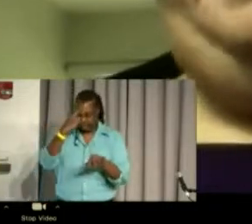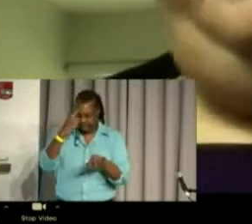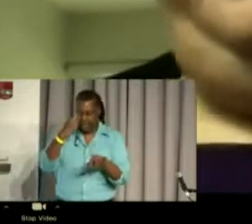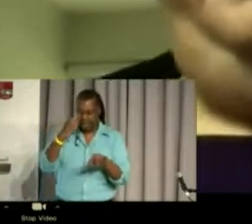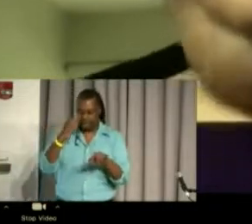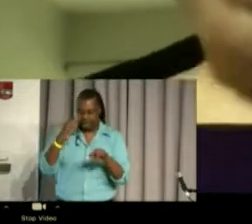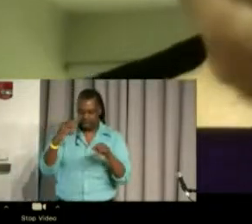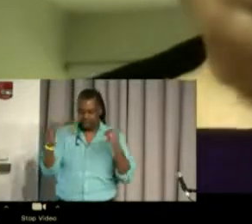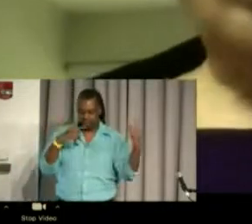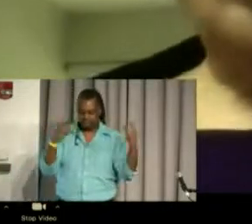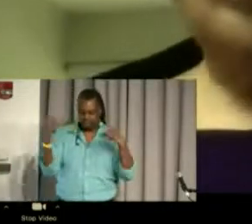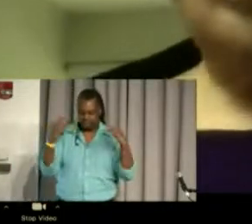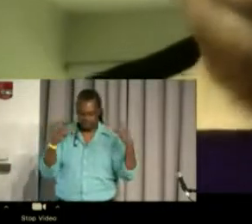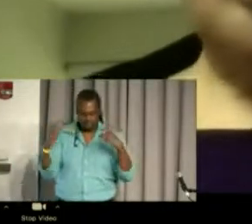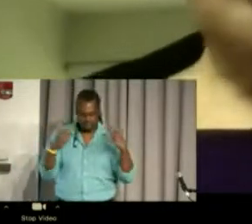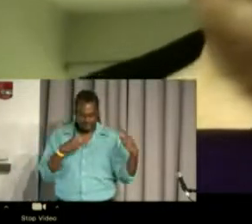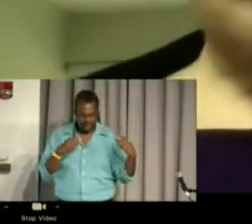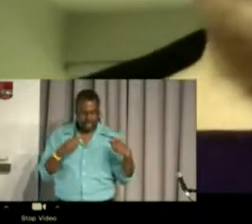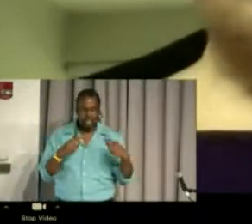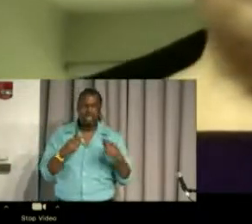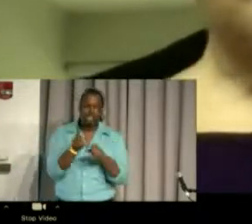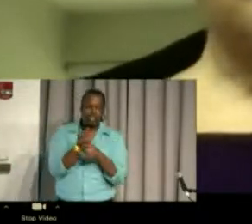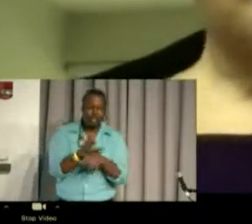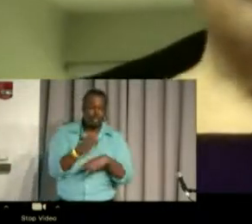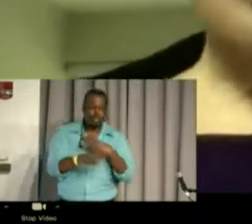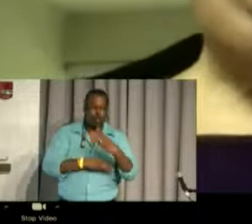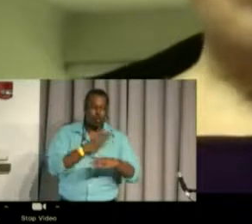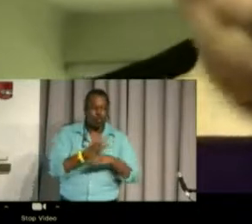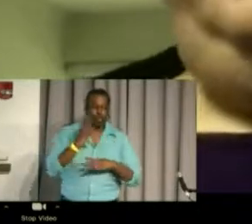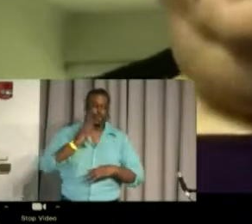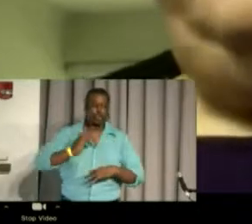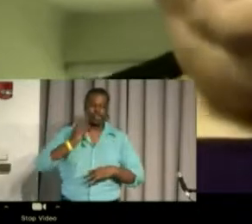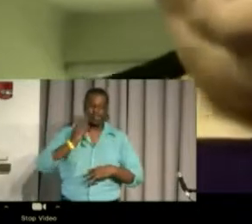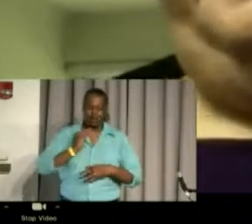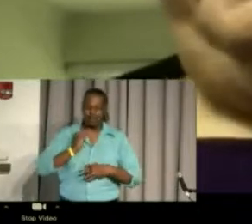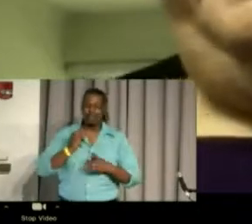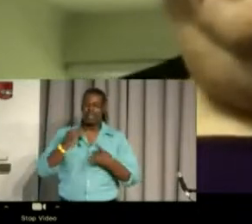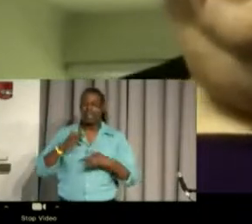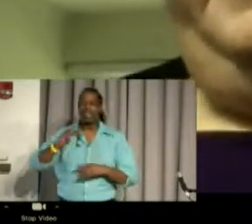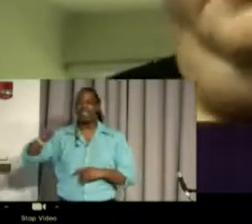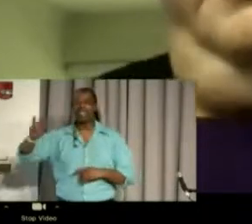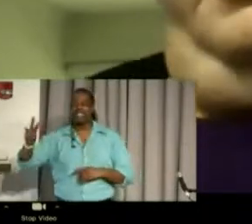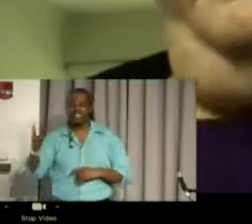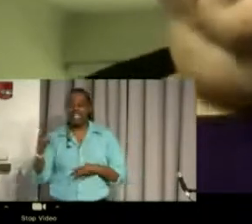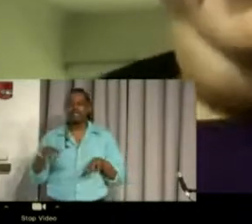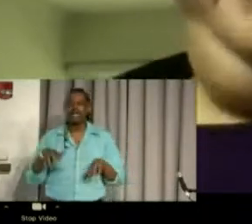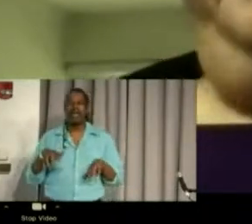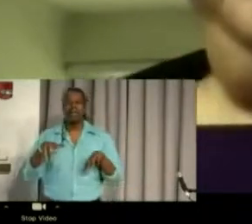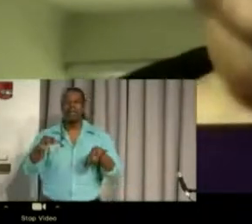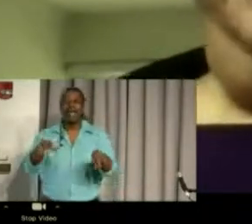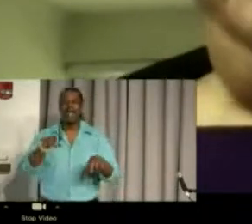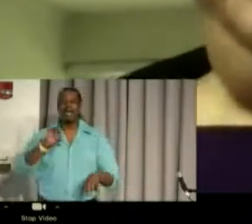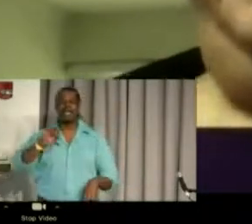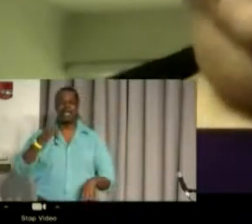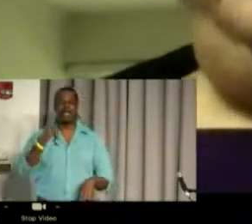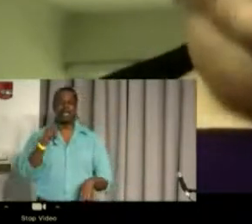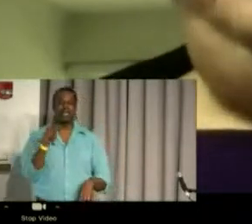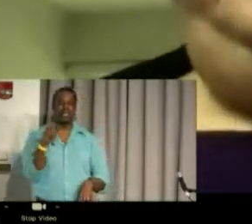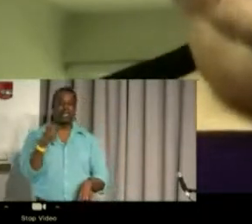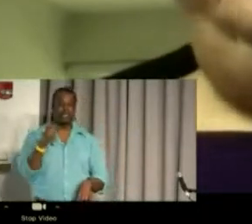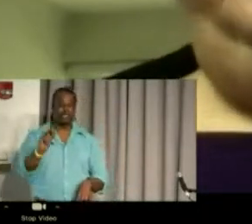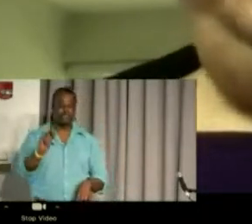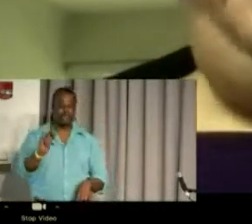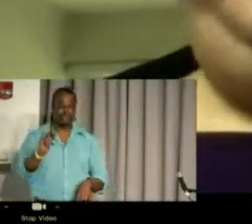and human life, the world is experiencing the sixth mass extinction. Half of known